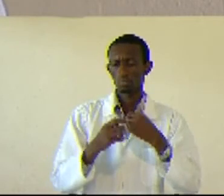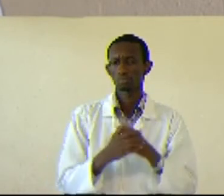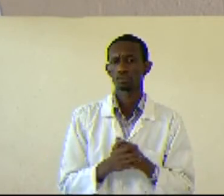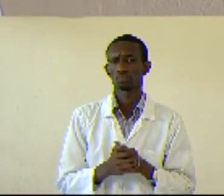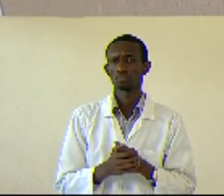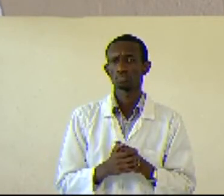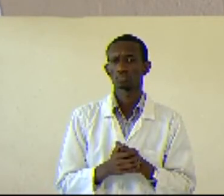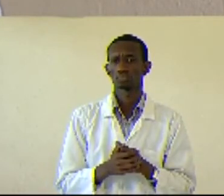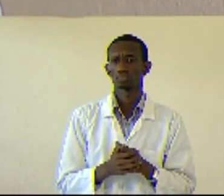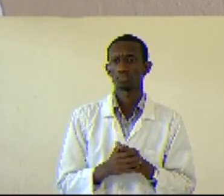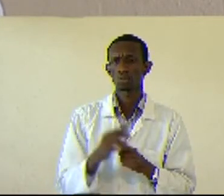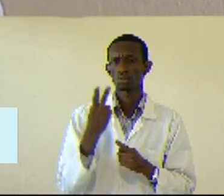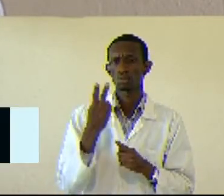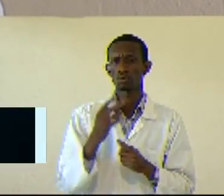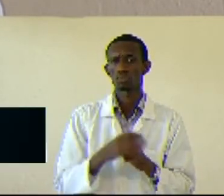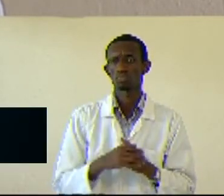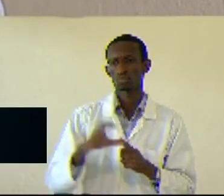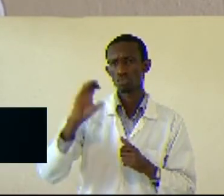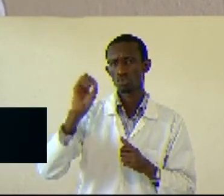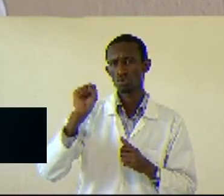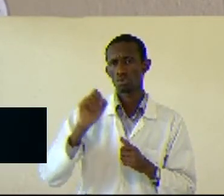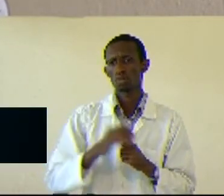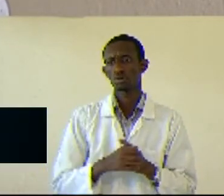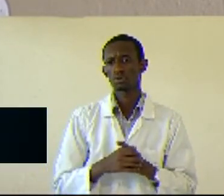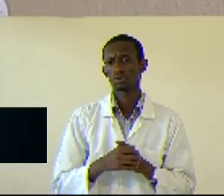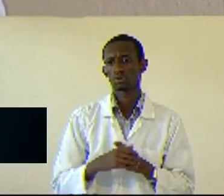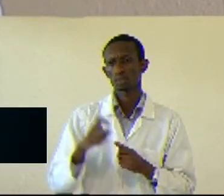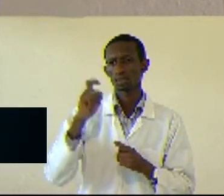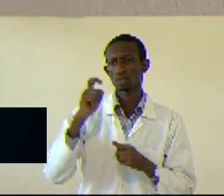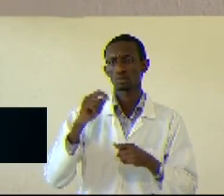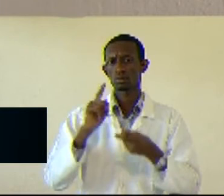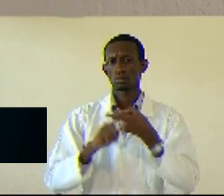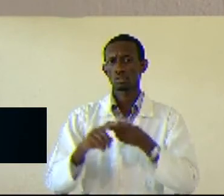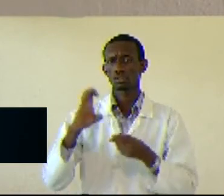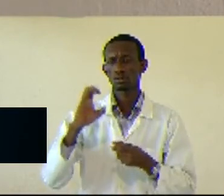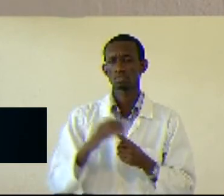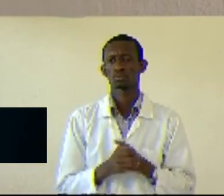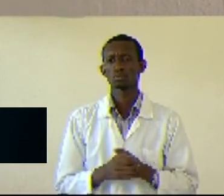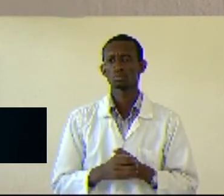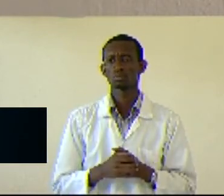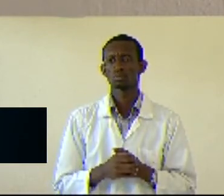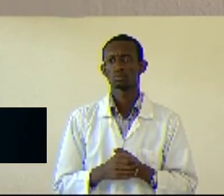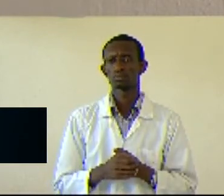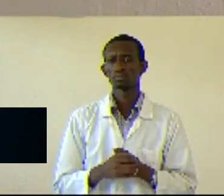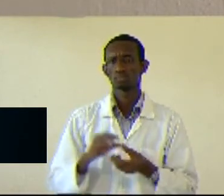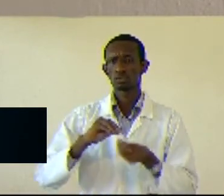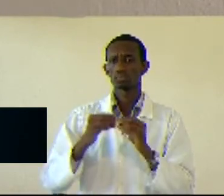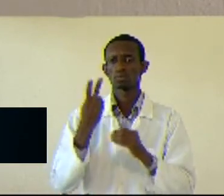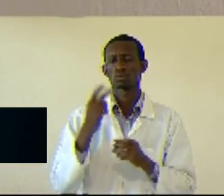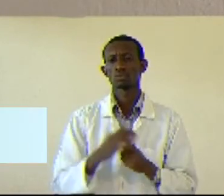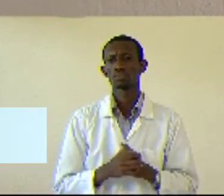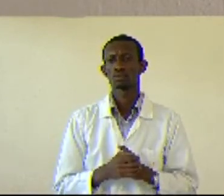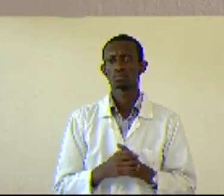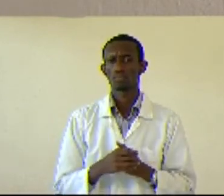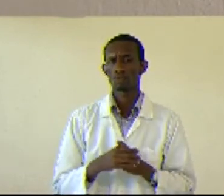or neg 2 cos inverse of x, then plus c, the same. Number 2,